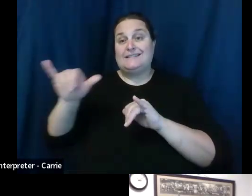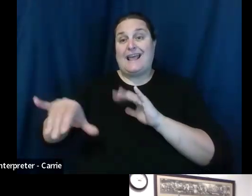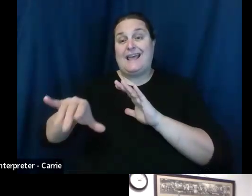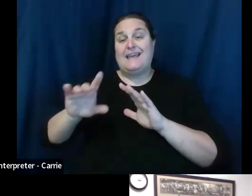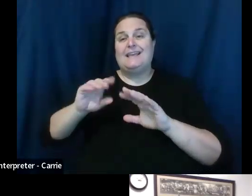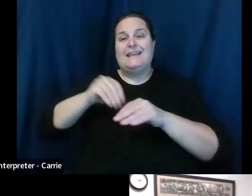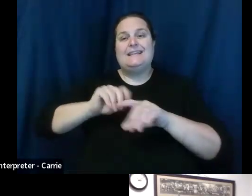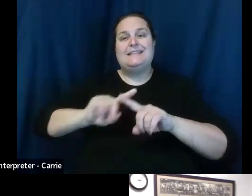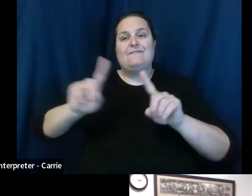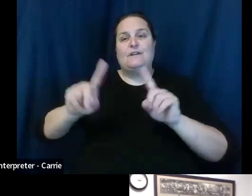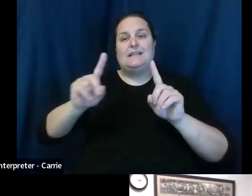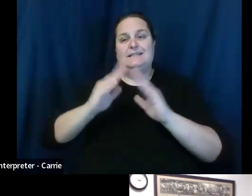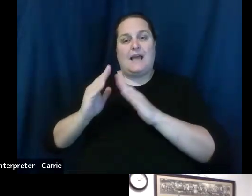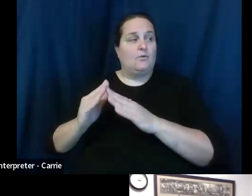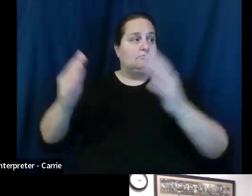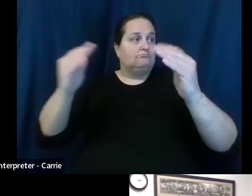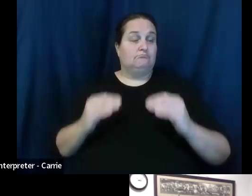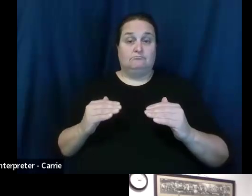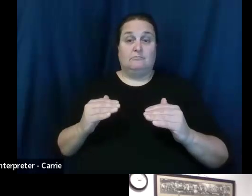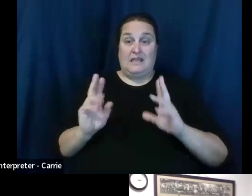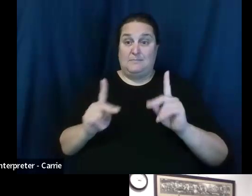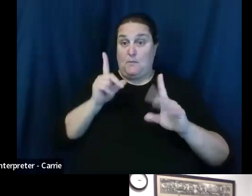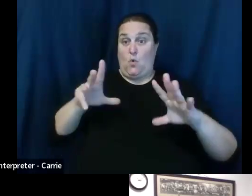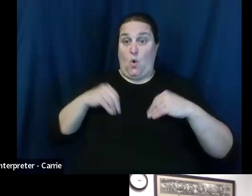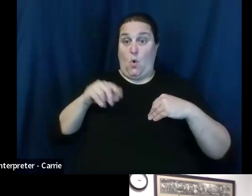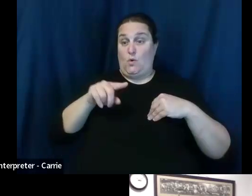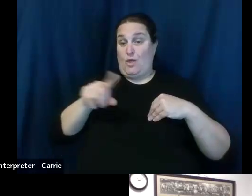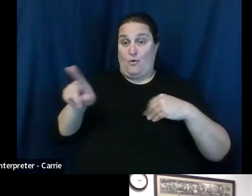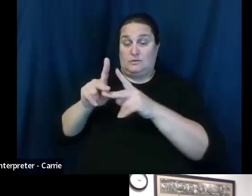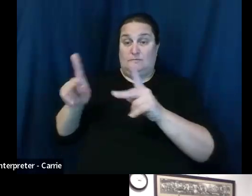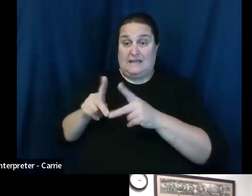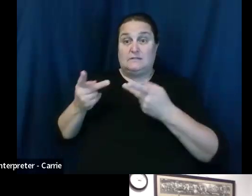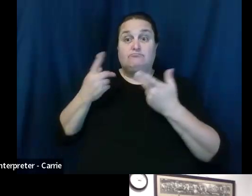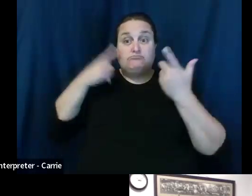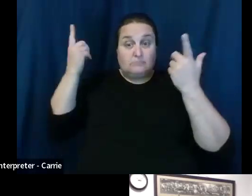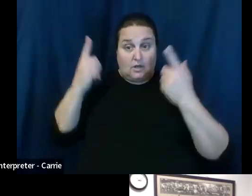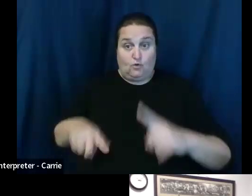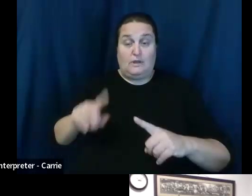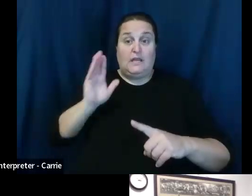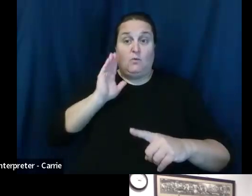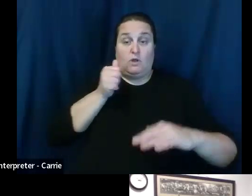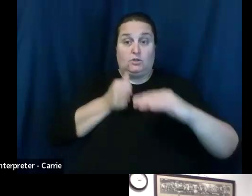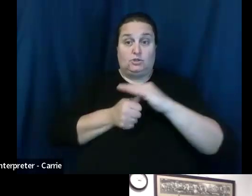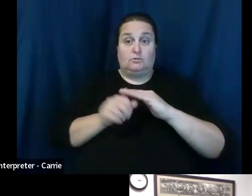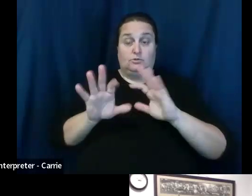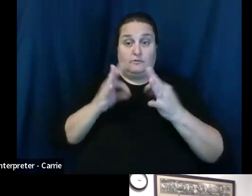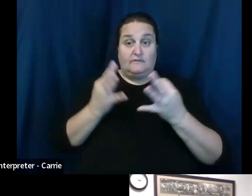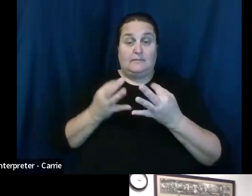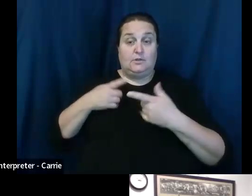And have owners of these places agreed to provide shelter to you or your family in case of an emergency?